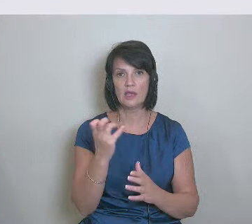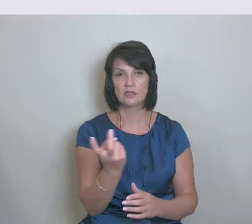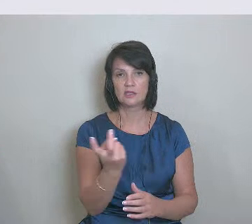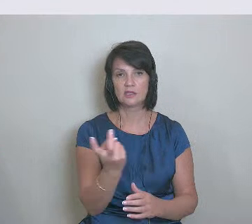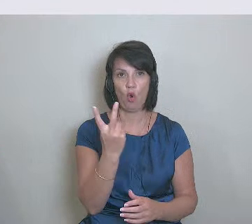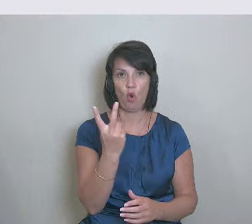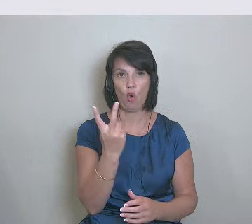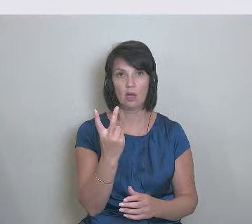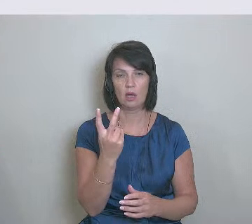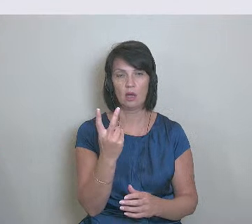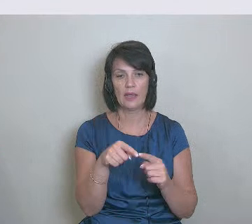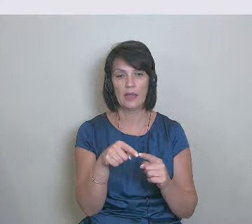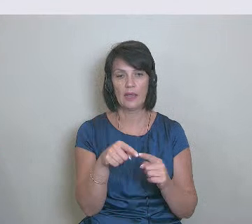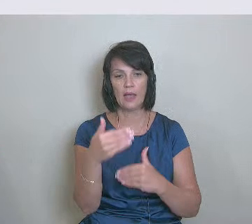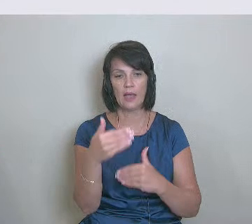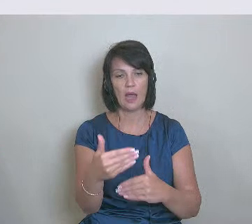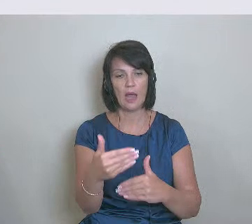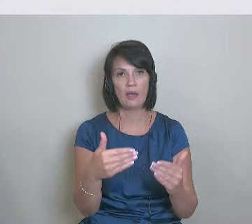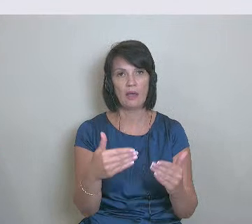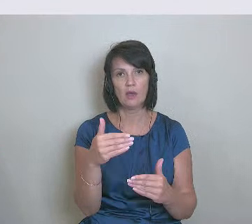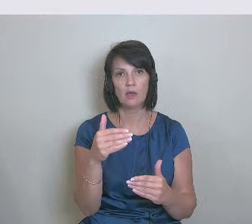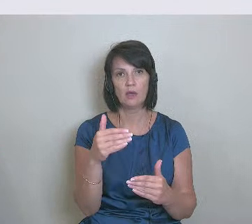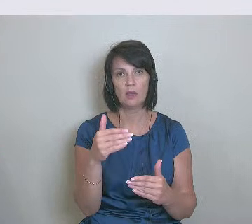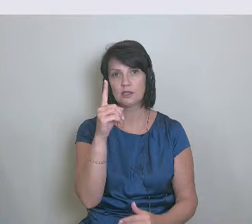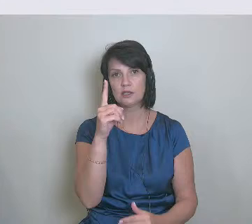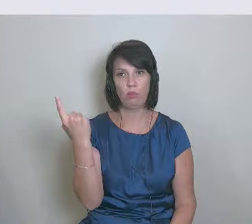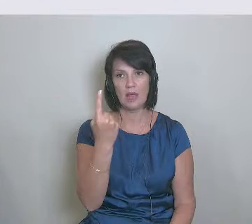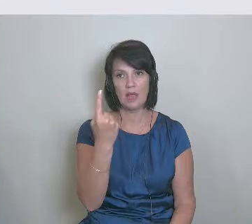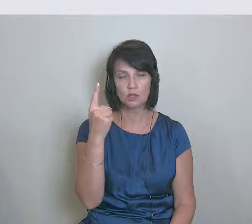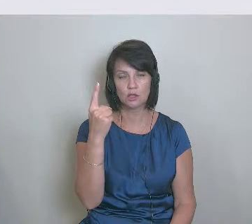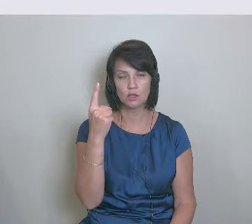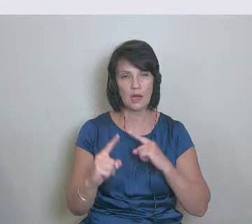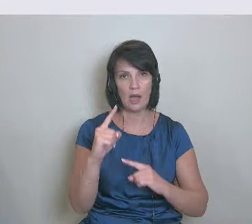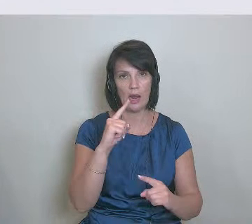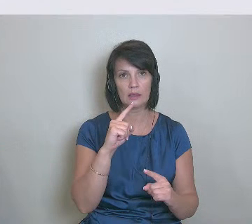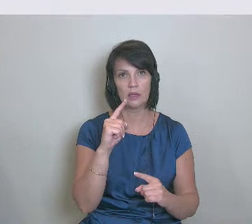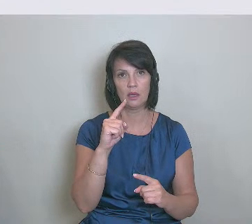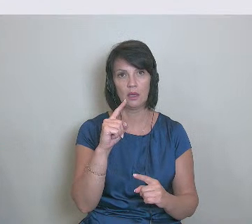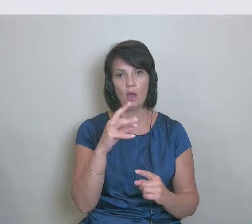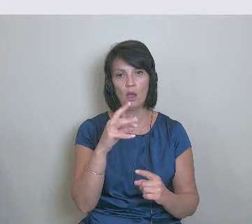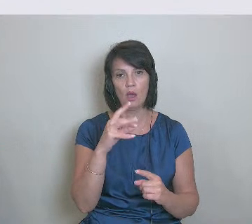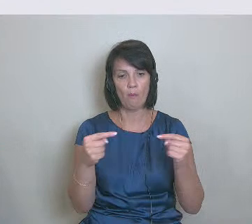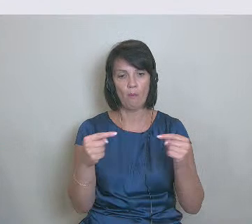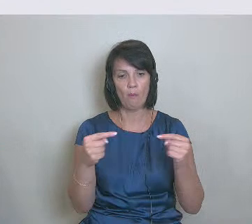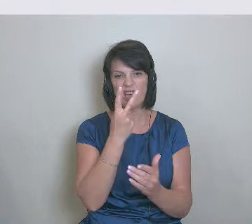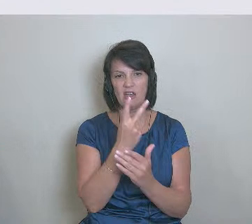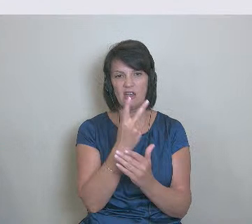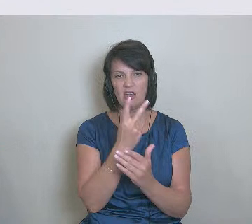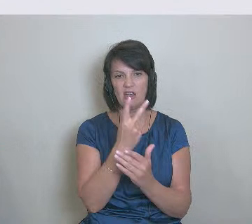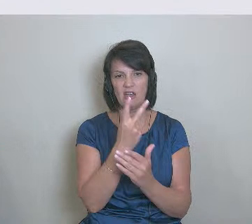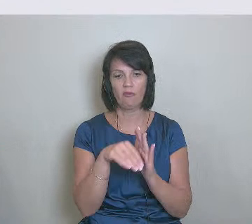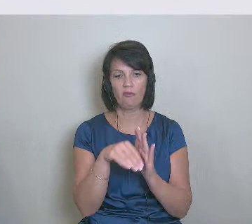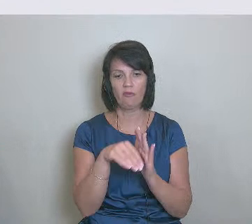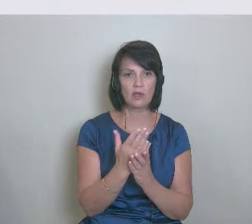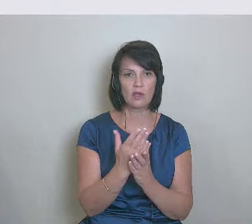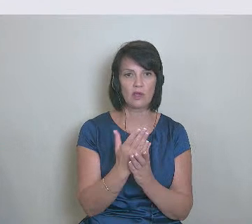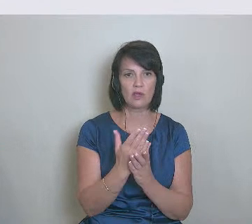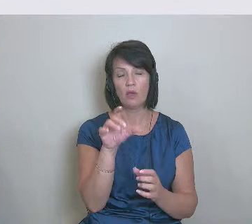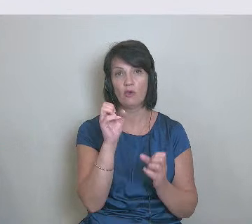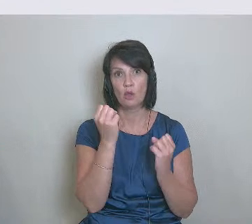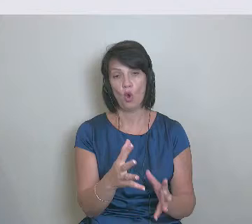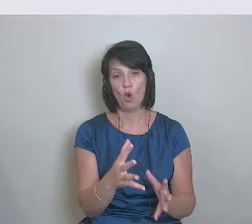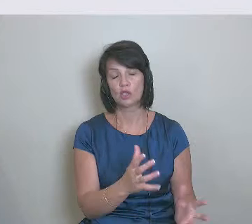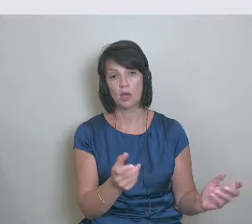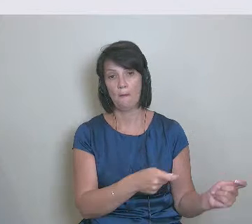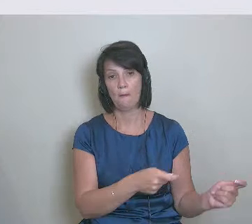well, from 2 phases, to Oblast Council, and in certain elections, types of